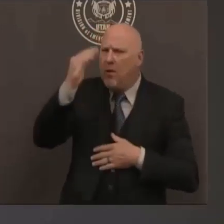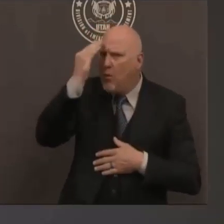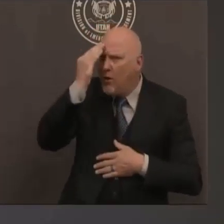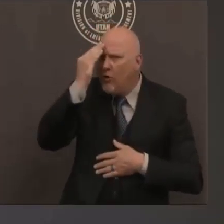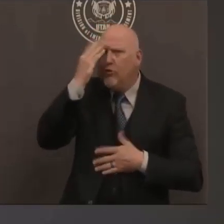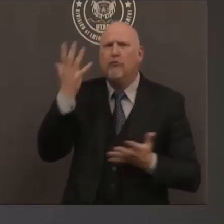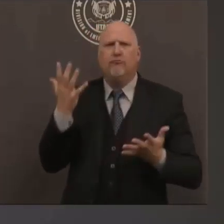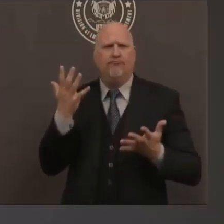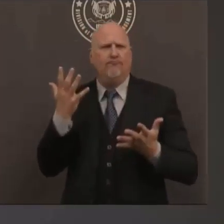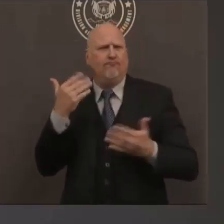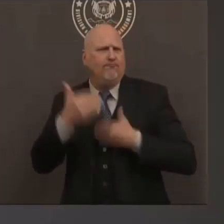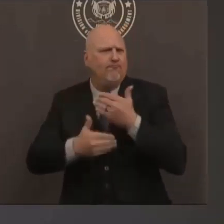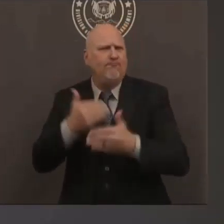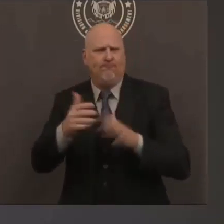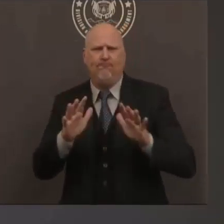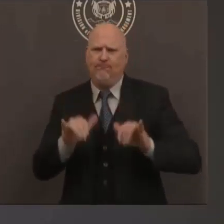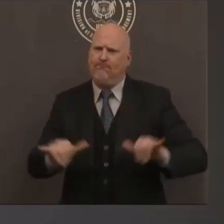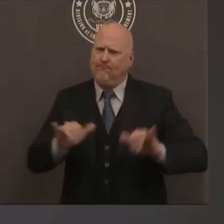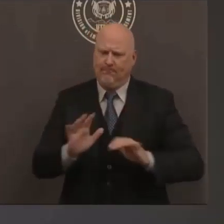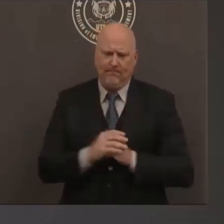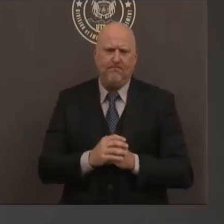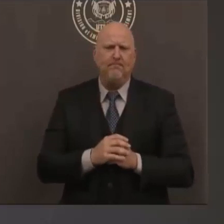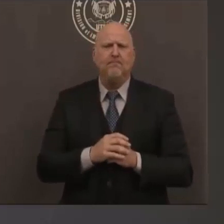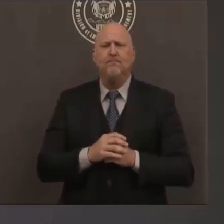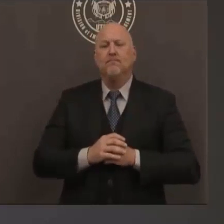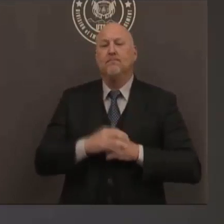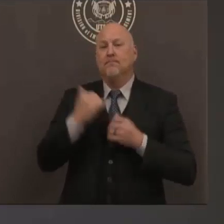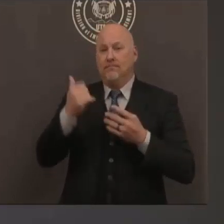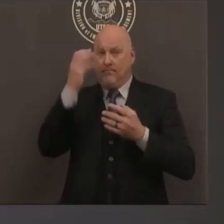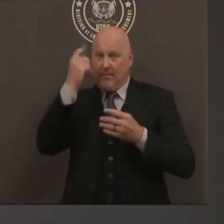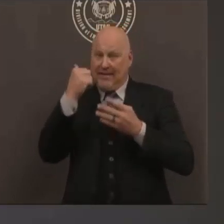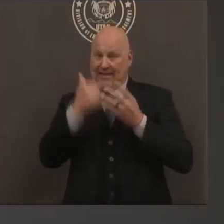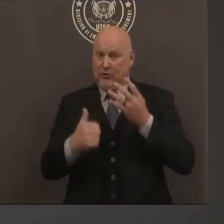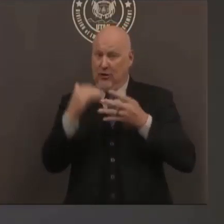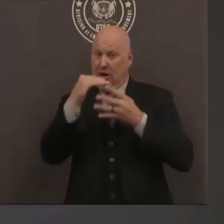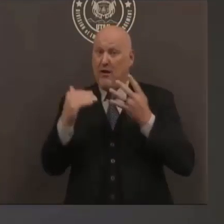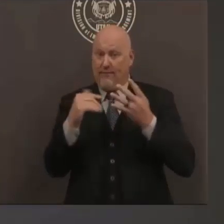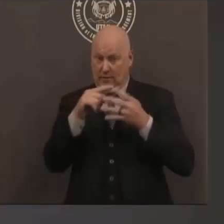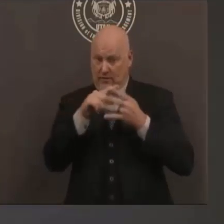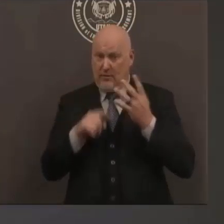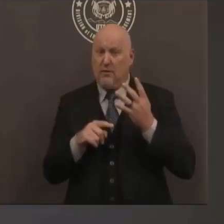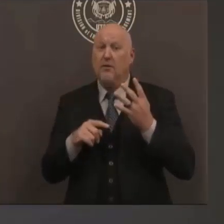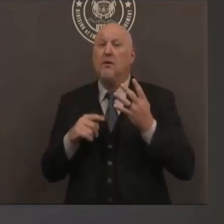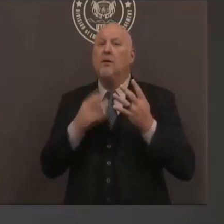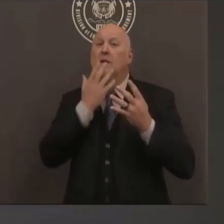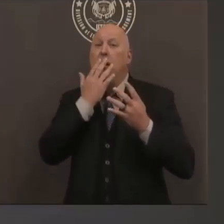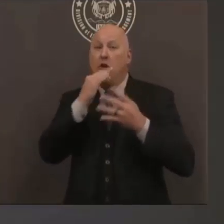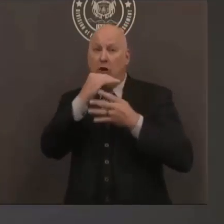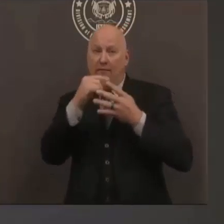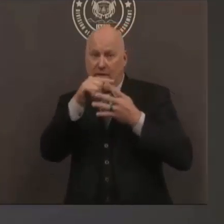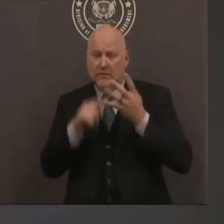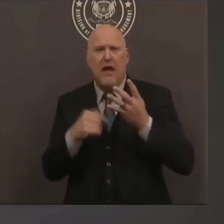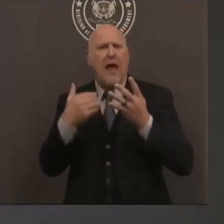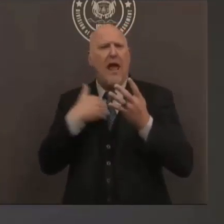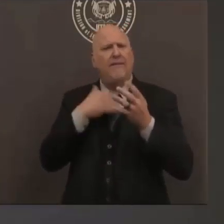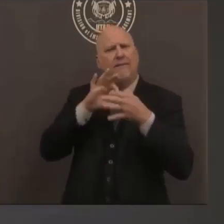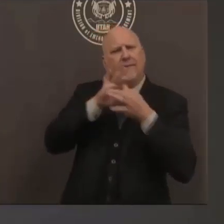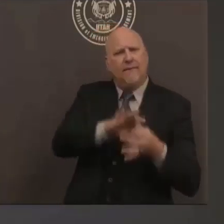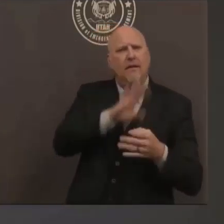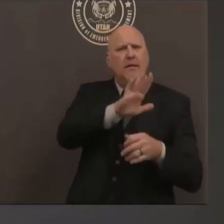Each level does require some list of precautions that we need to take. As we move